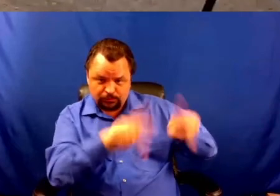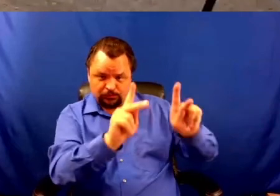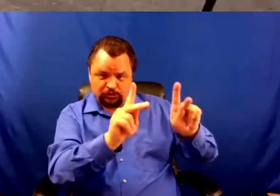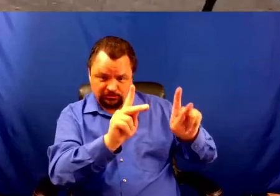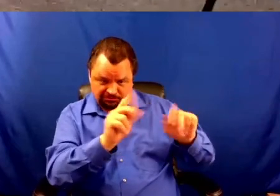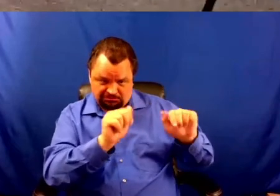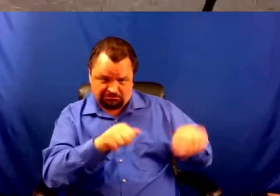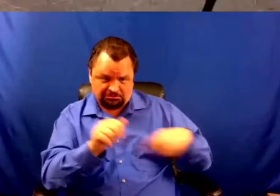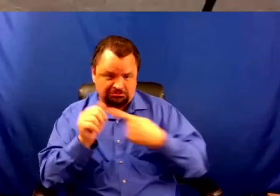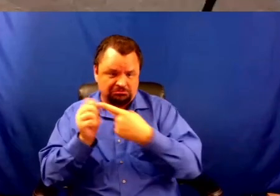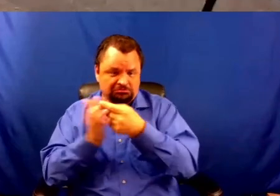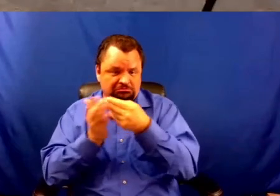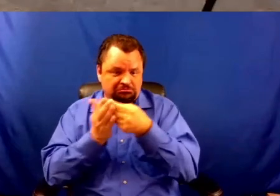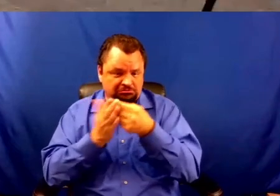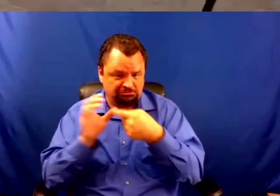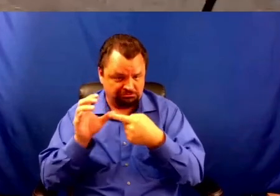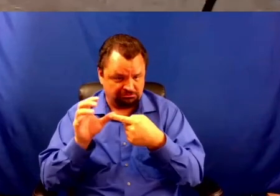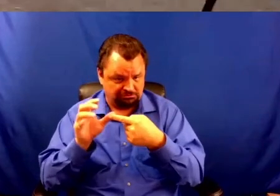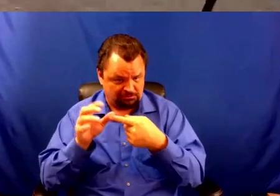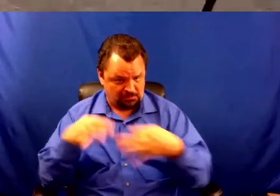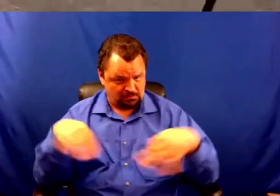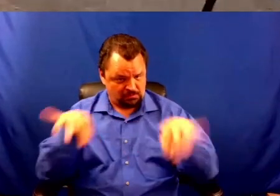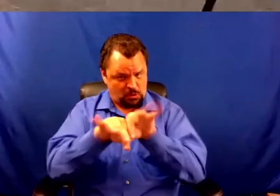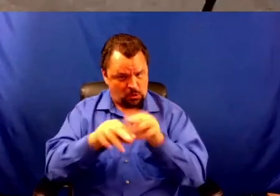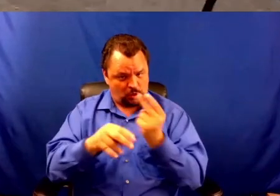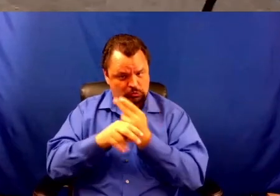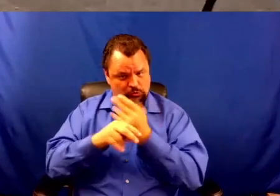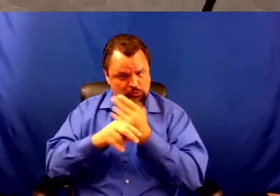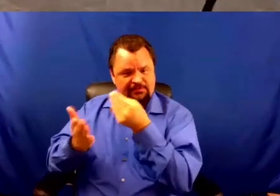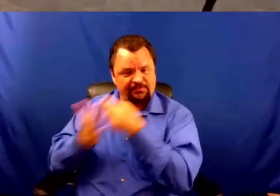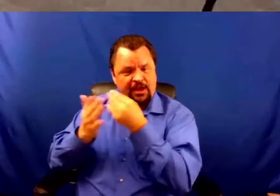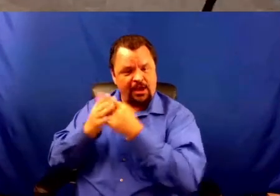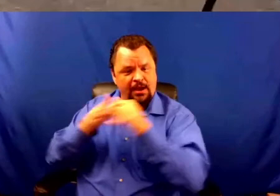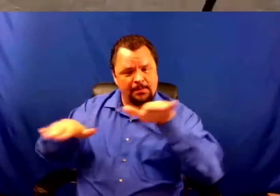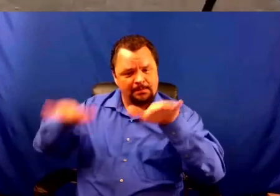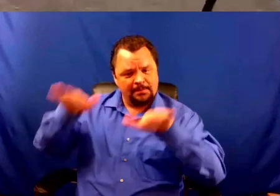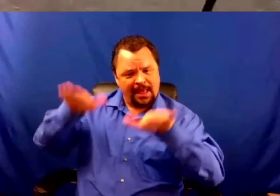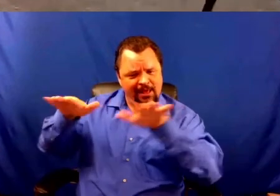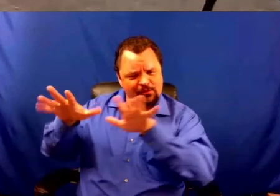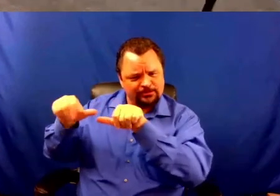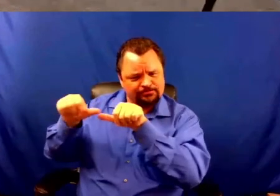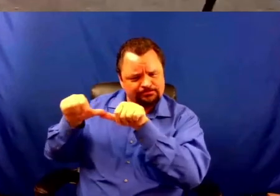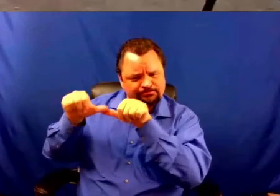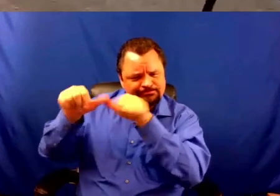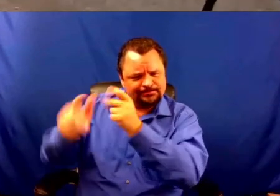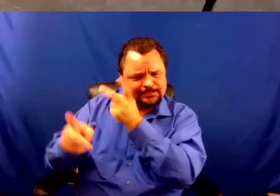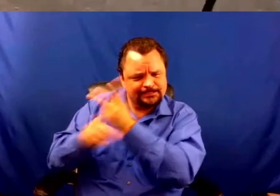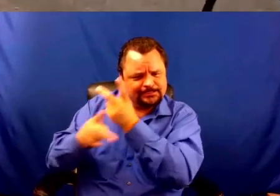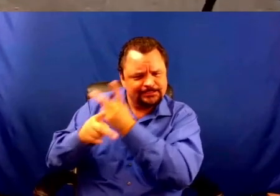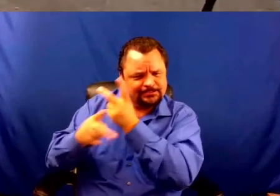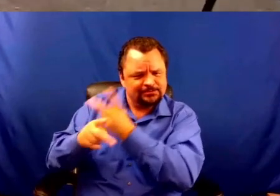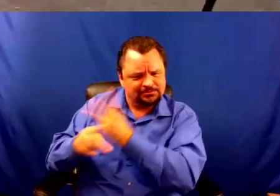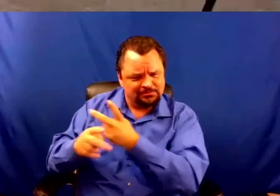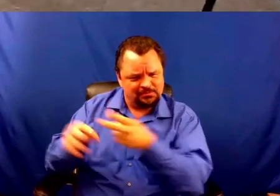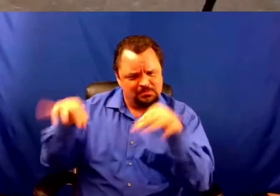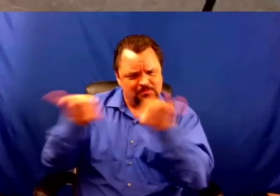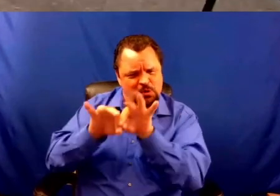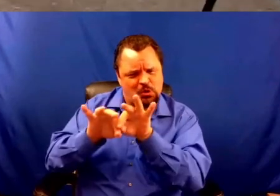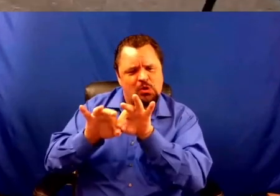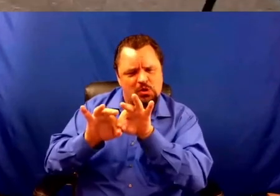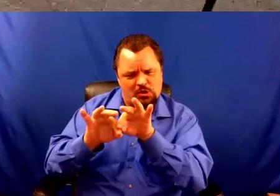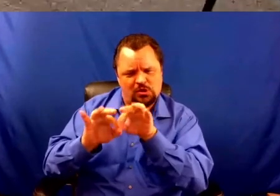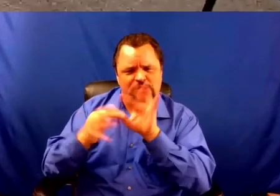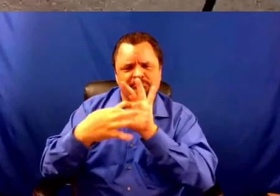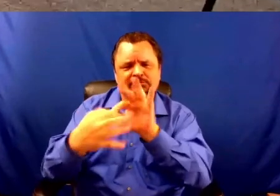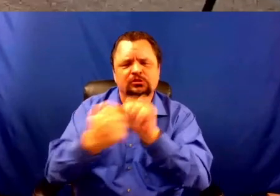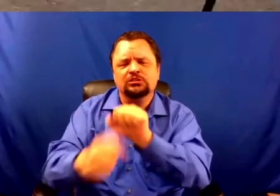fund balance to continue to maintain the 10 critical needs positions that we